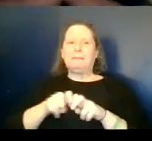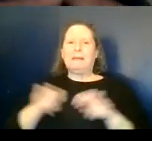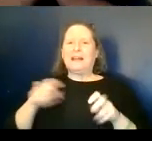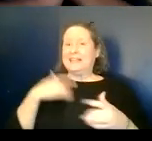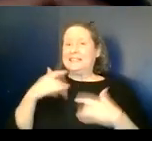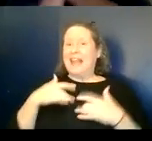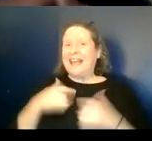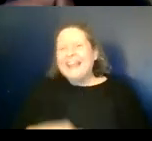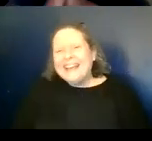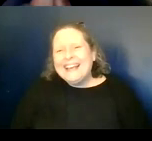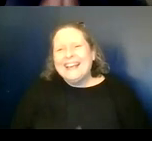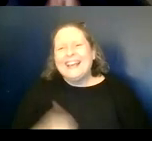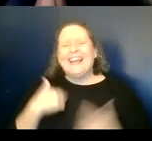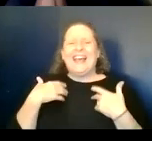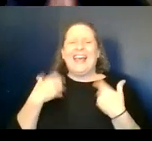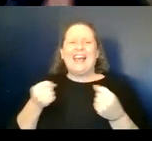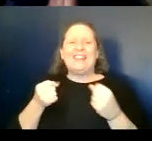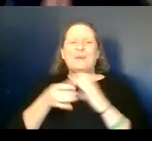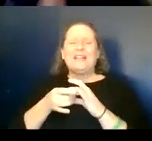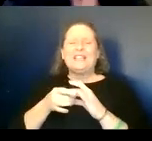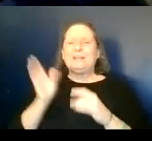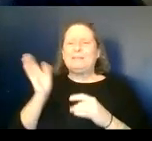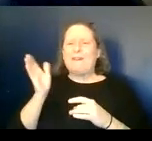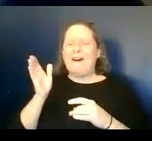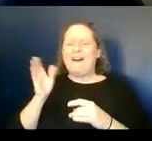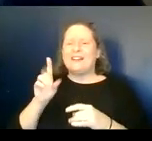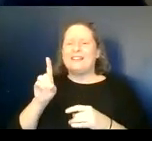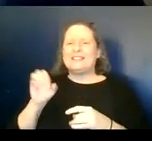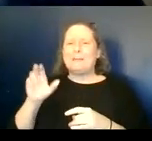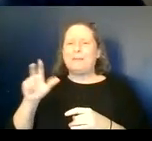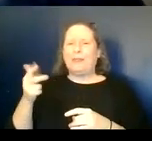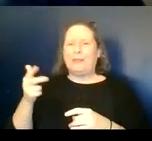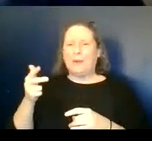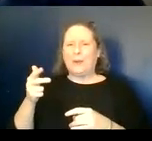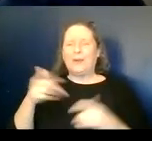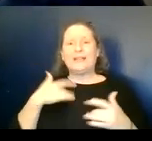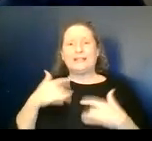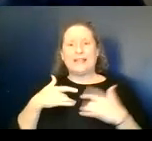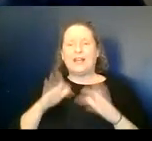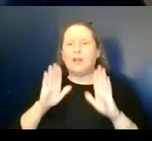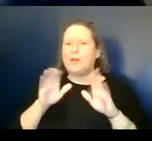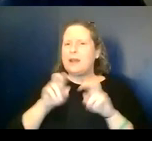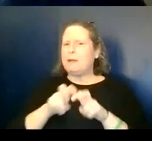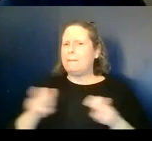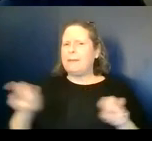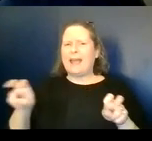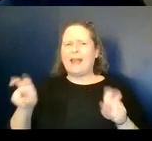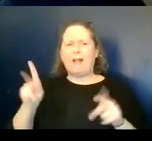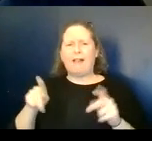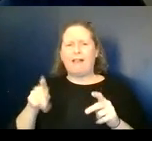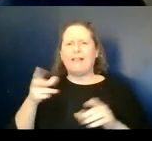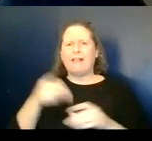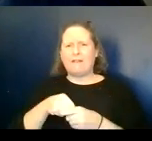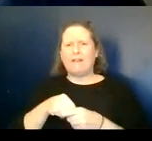healthy relationships talk on December 3rd. That's going to be really exciting. We have an incredible lineup of panelists. We're